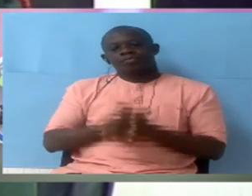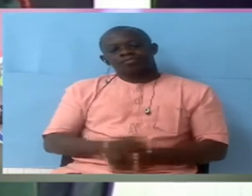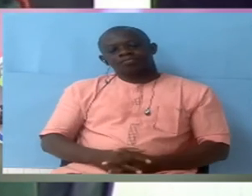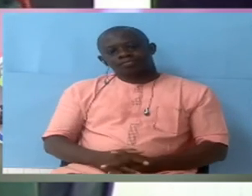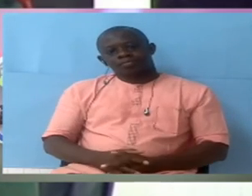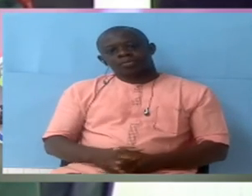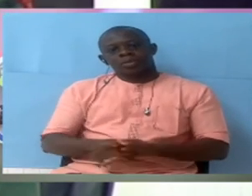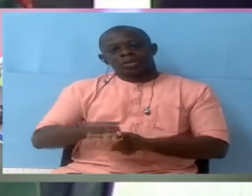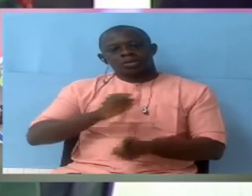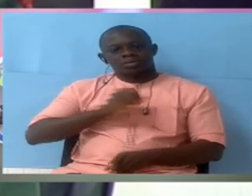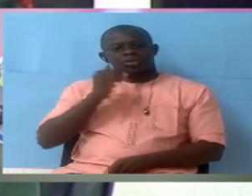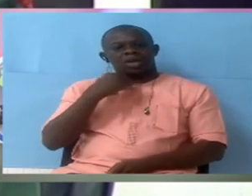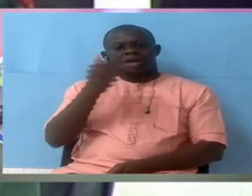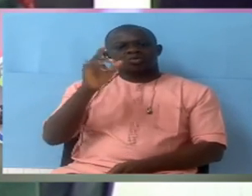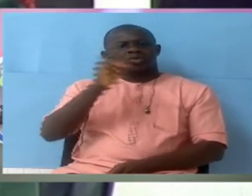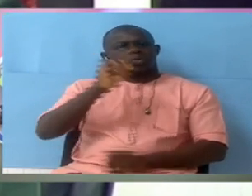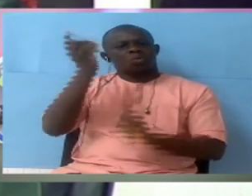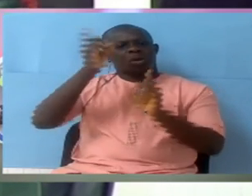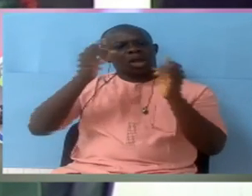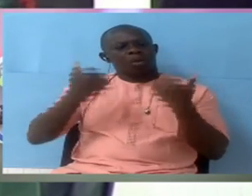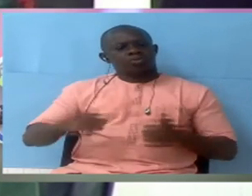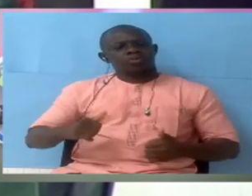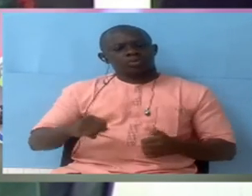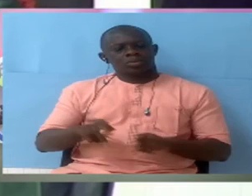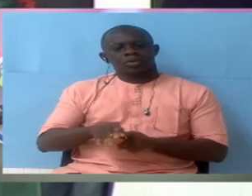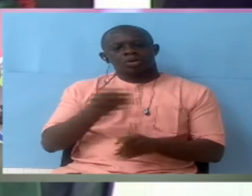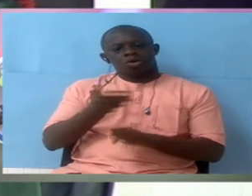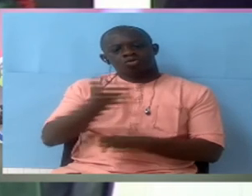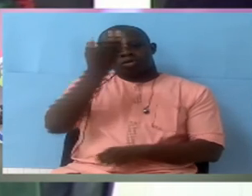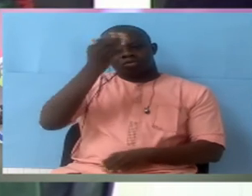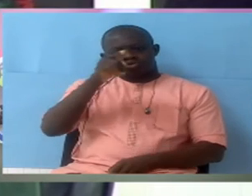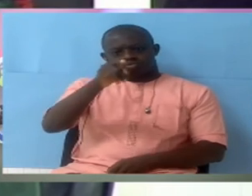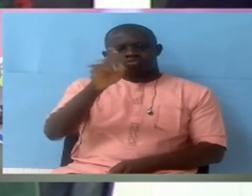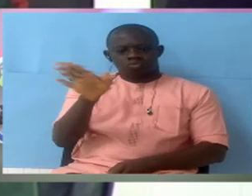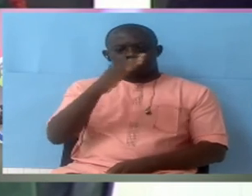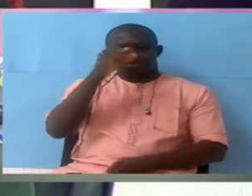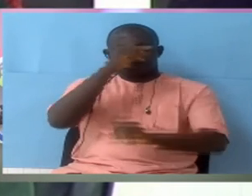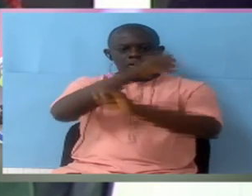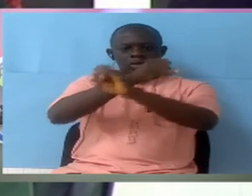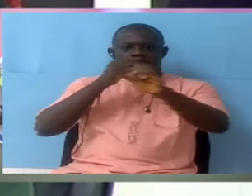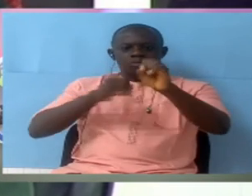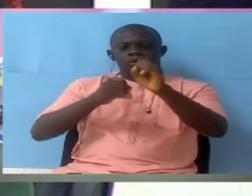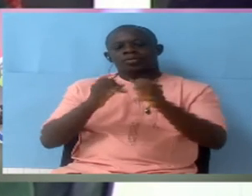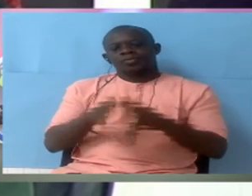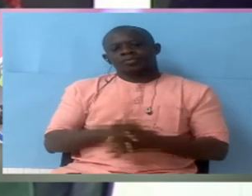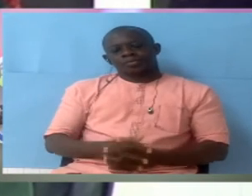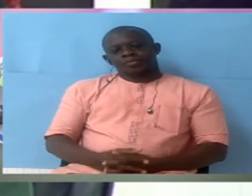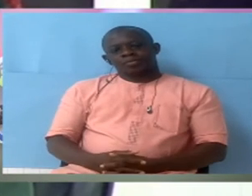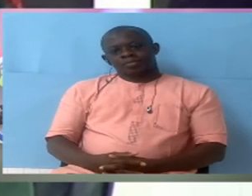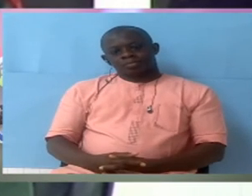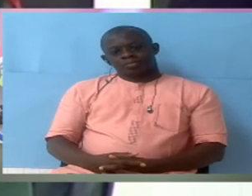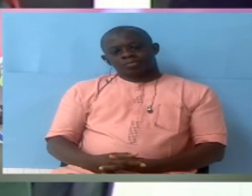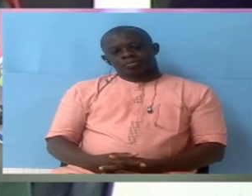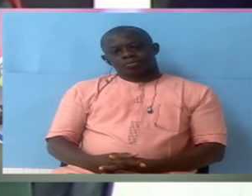You say lu xew. Mu daldi ne lu xew. You say get up. You are going to Janjambure. Ñu ne ko jógal, da nga dem